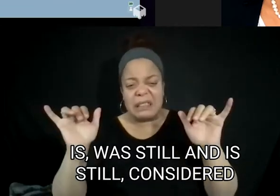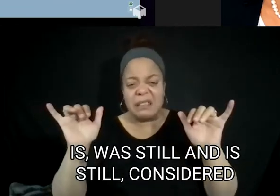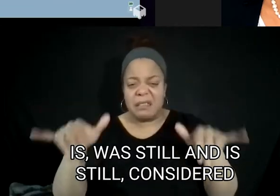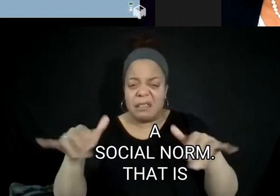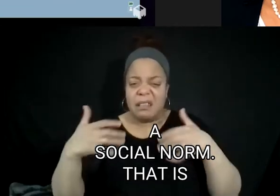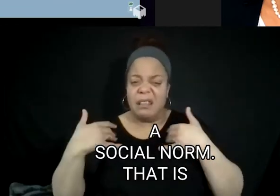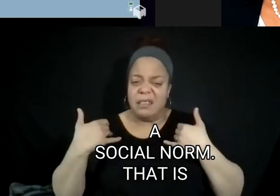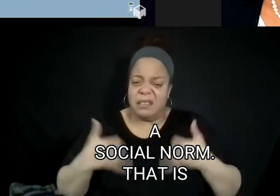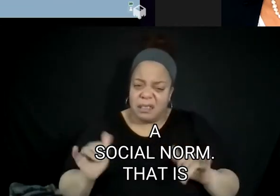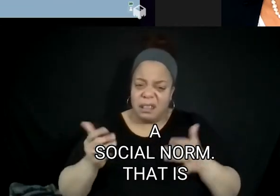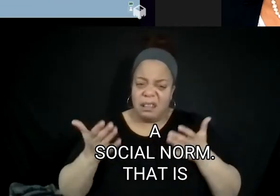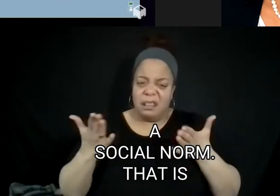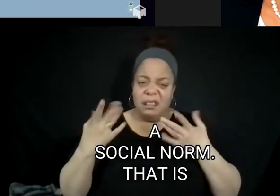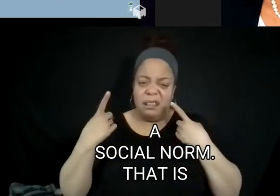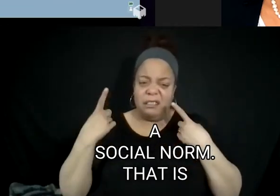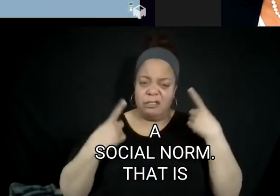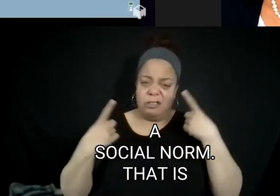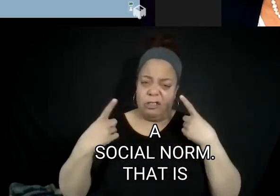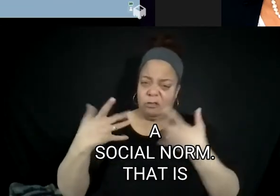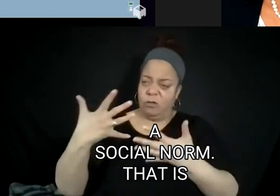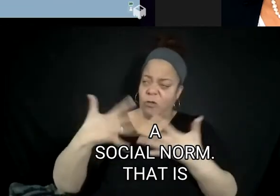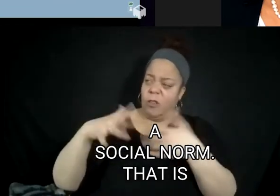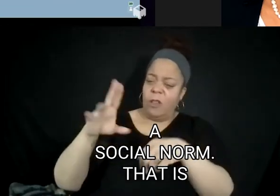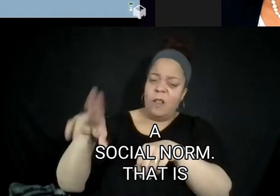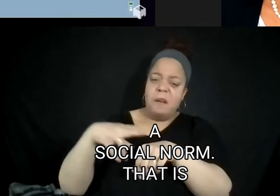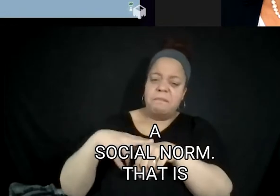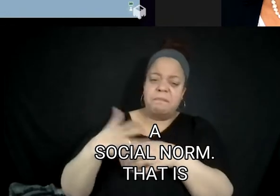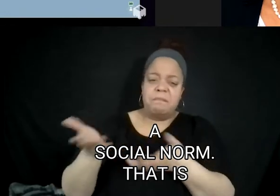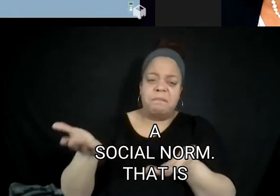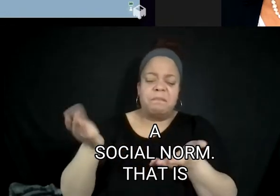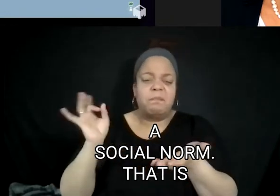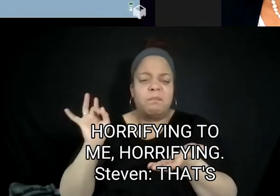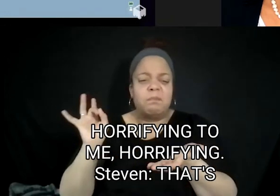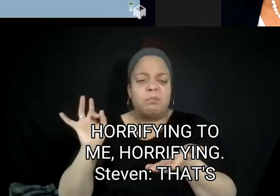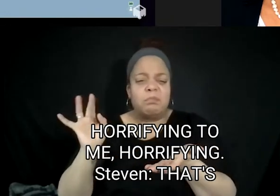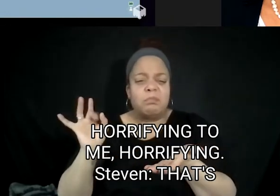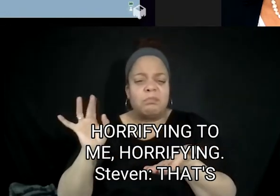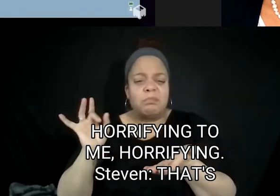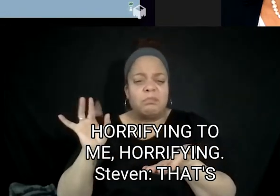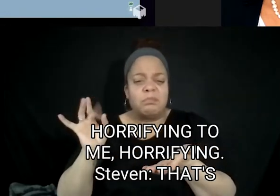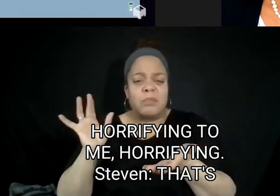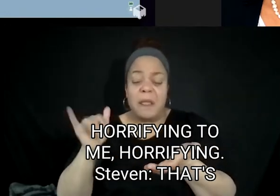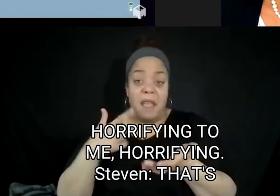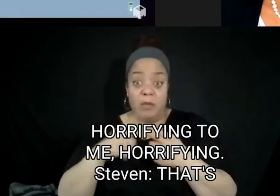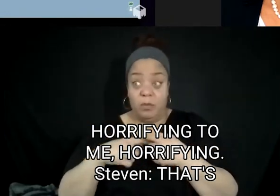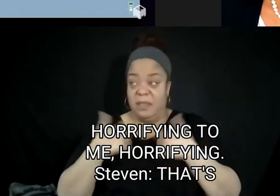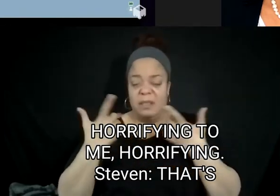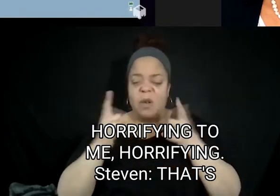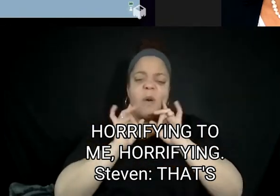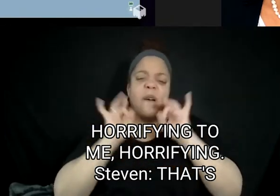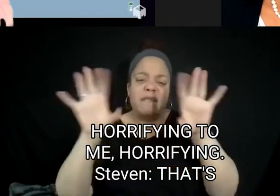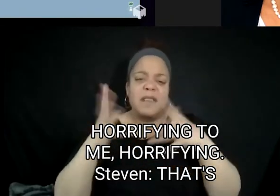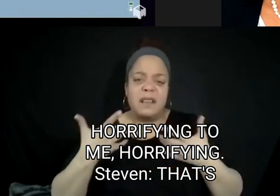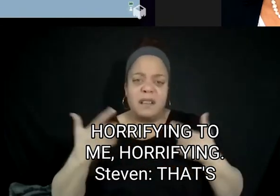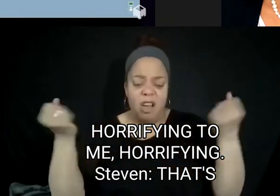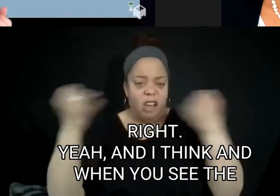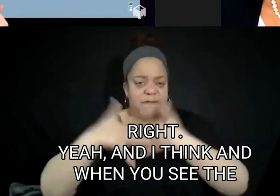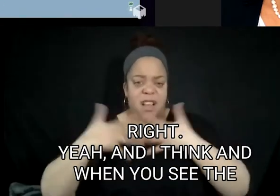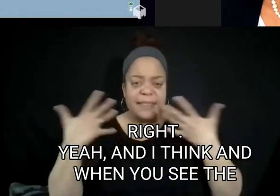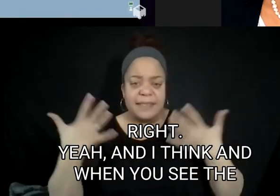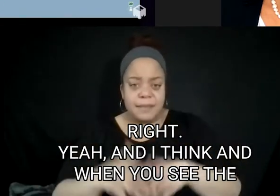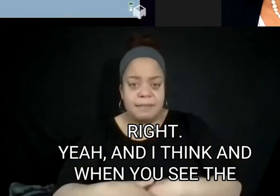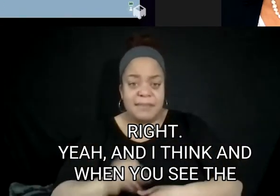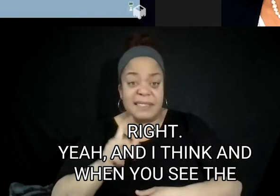Absolutely horrifying. That's right. Yeah, and I think, and when you see the kind of common through lines throughout history where you